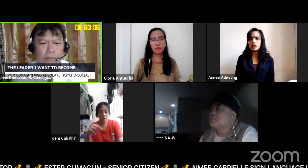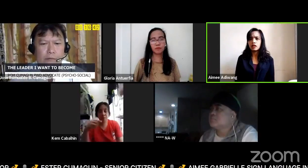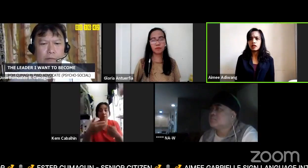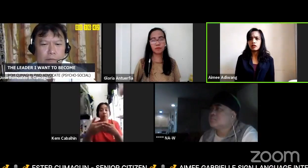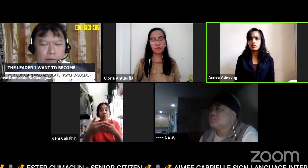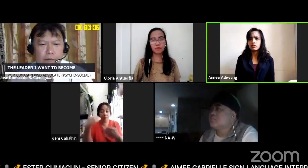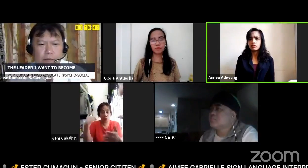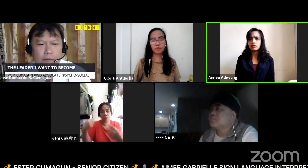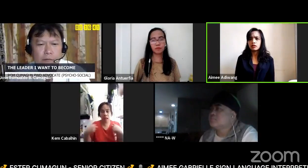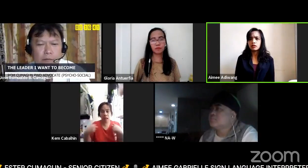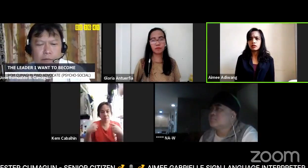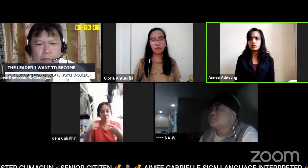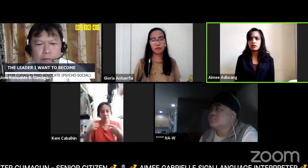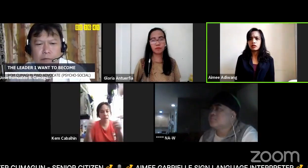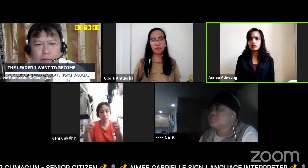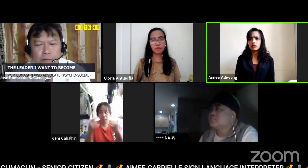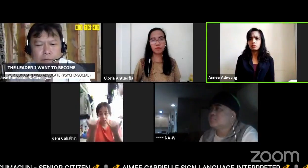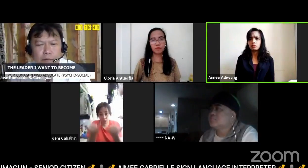Uh,